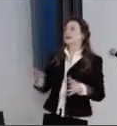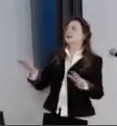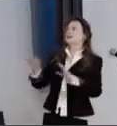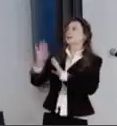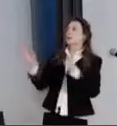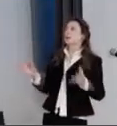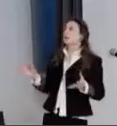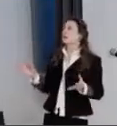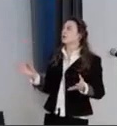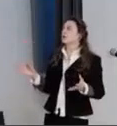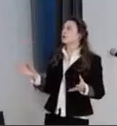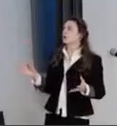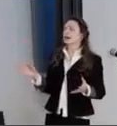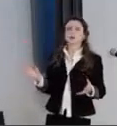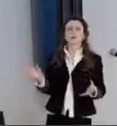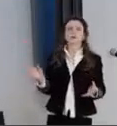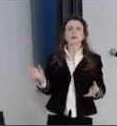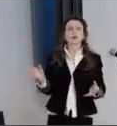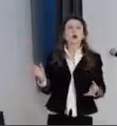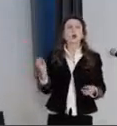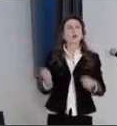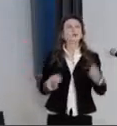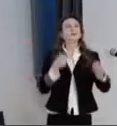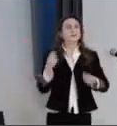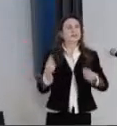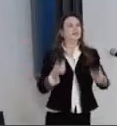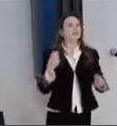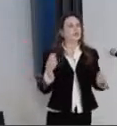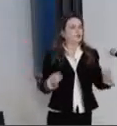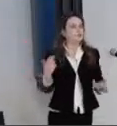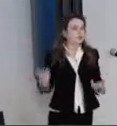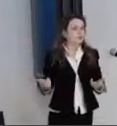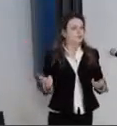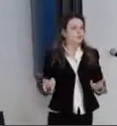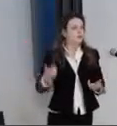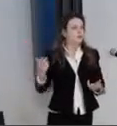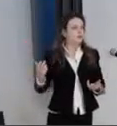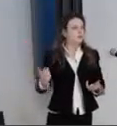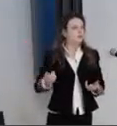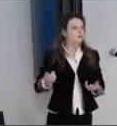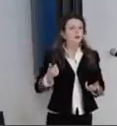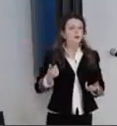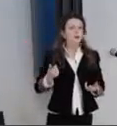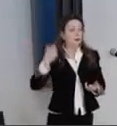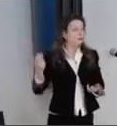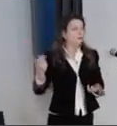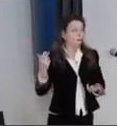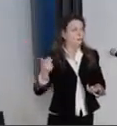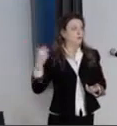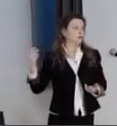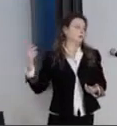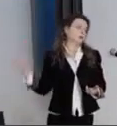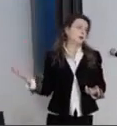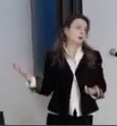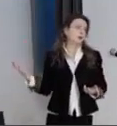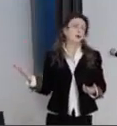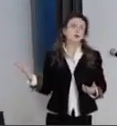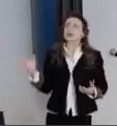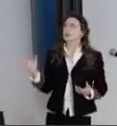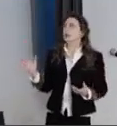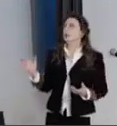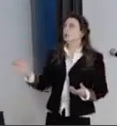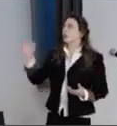I think, again, it's important to get all these unsettling associations that make these very clever pieces of